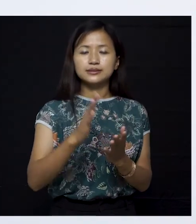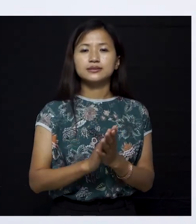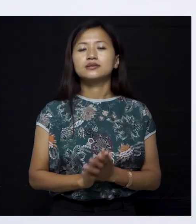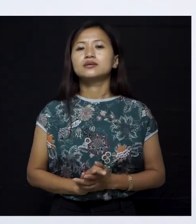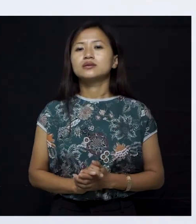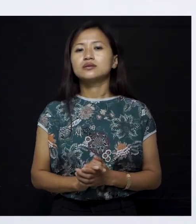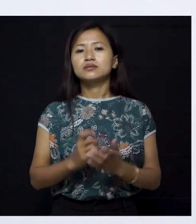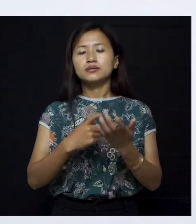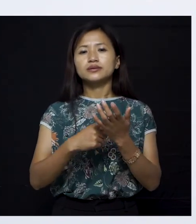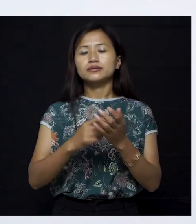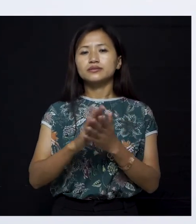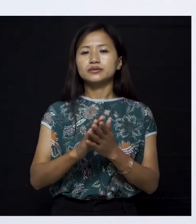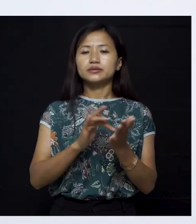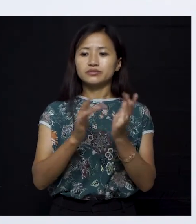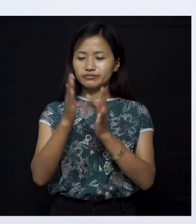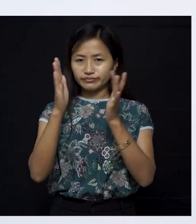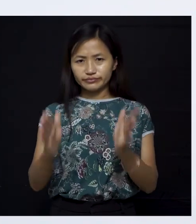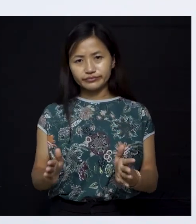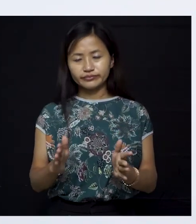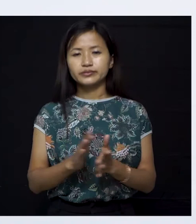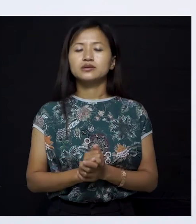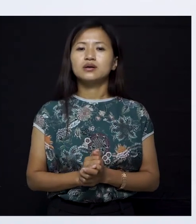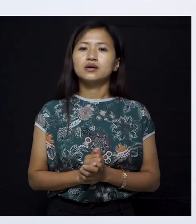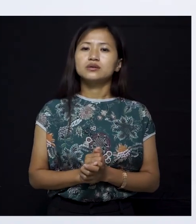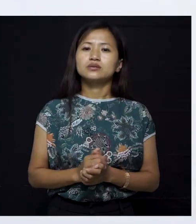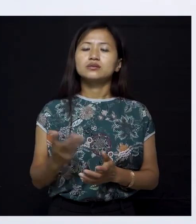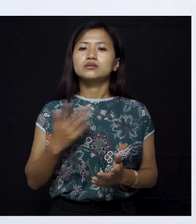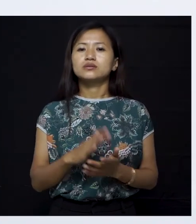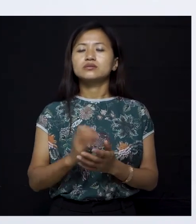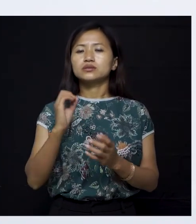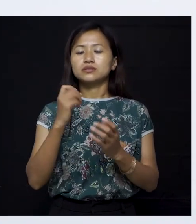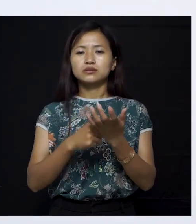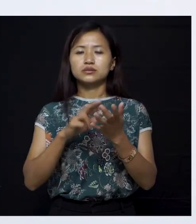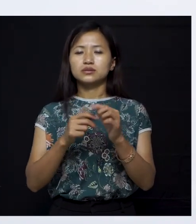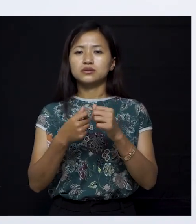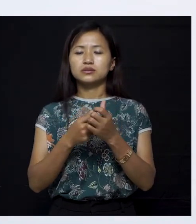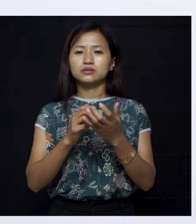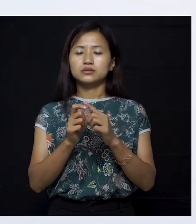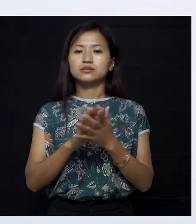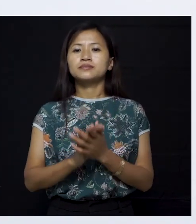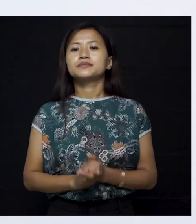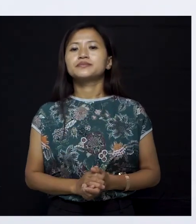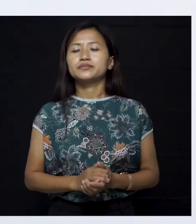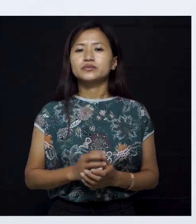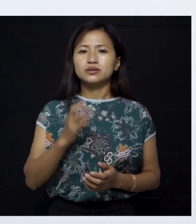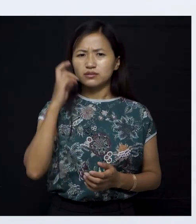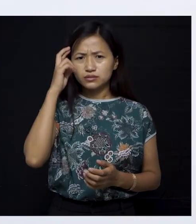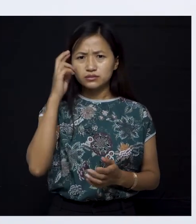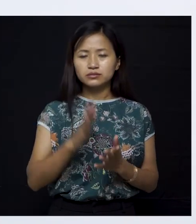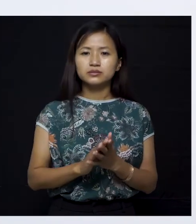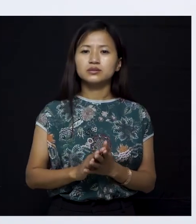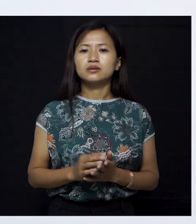and religion, Christianity, having a what you call contradiction here every time. They are also superstitious, right?